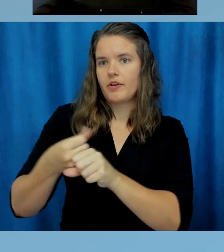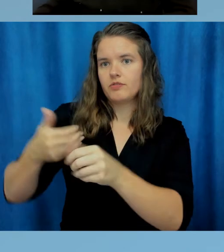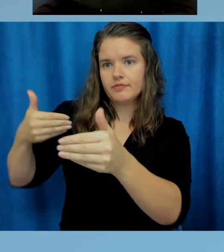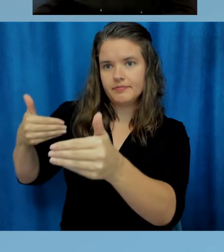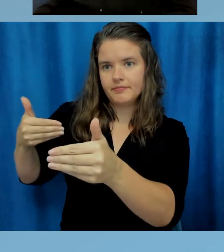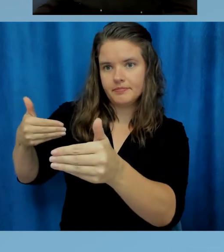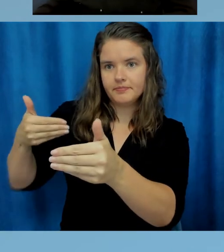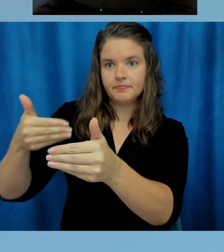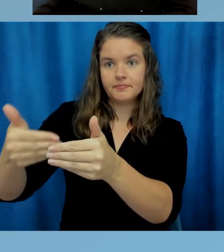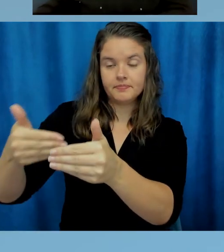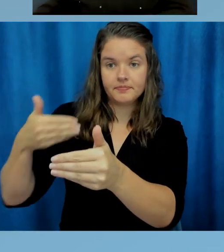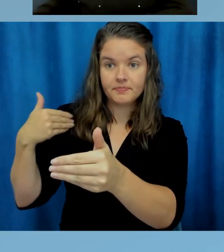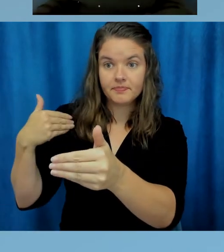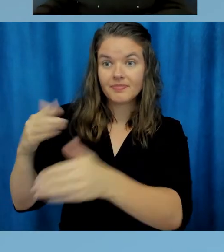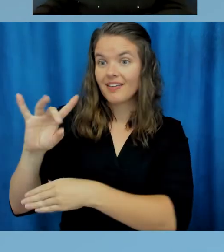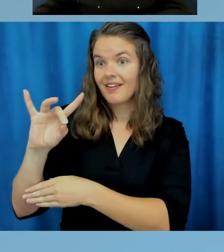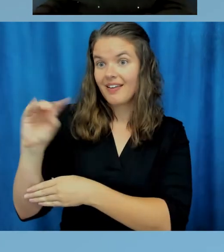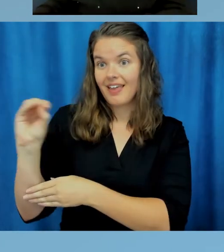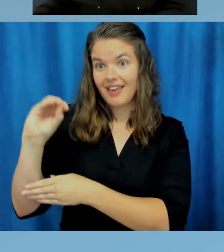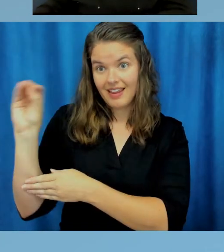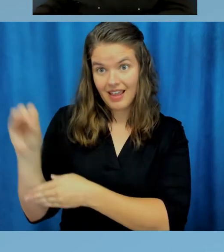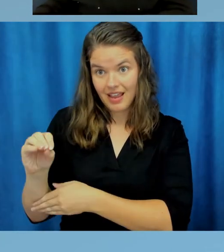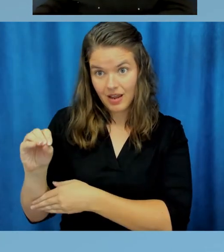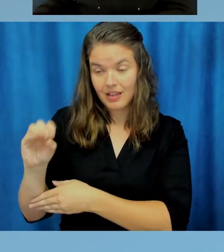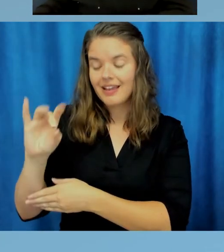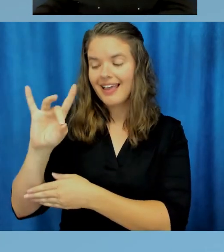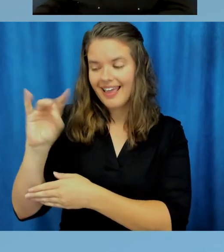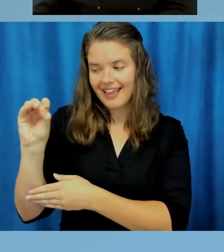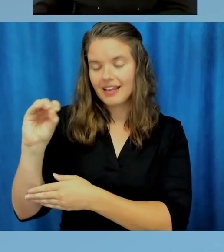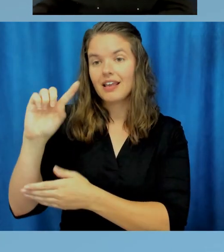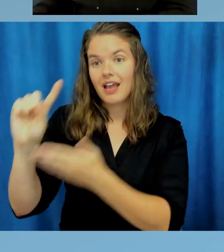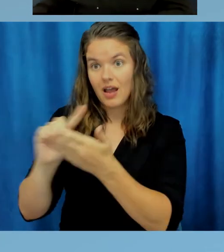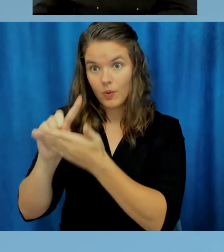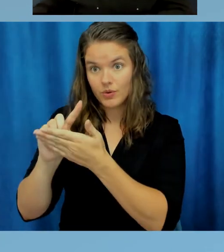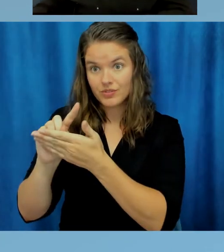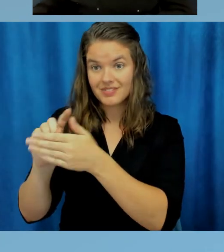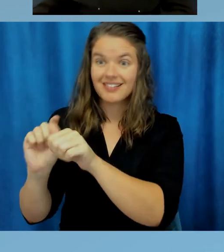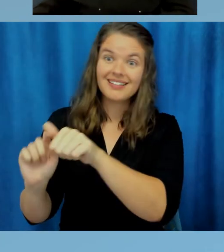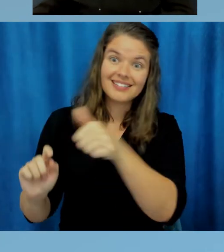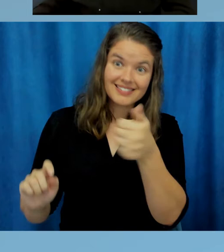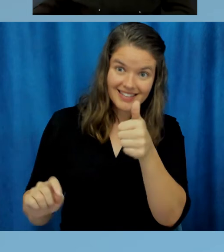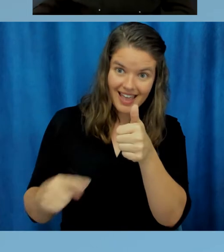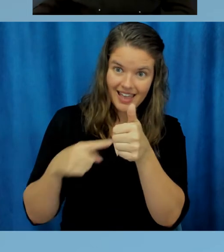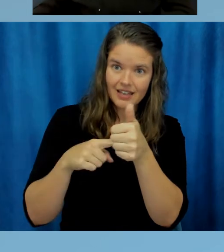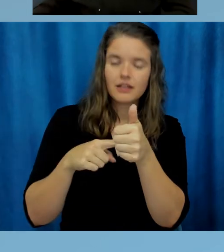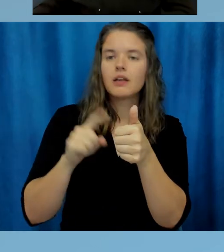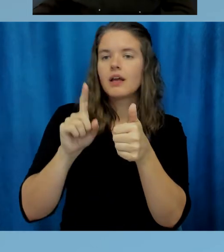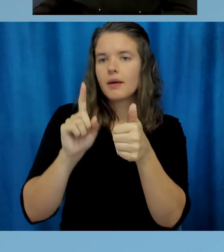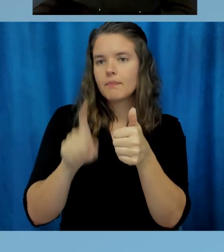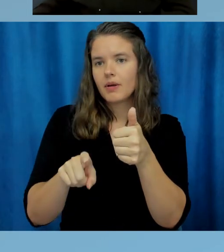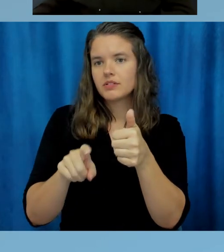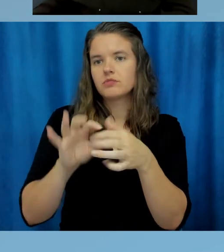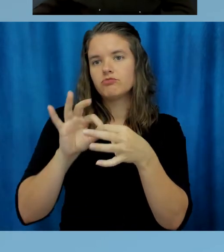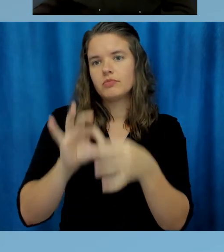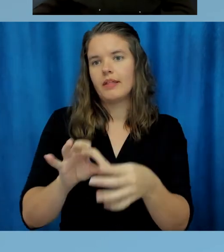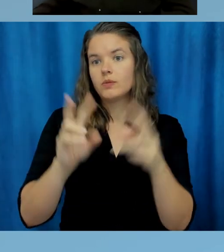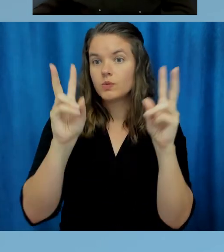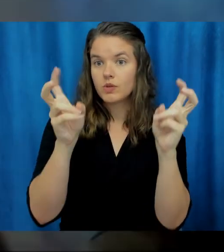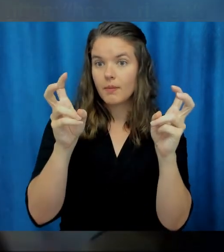period. Of those 80 hours, 10 of them must be under the auspice of power, privilege, and